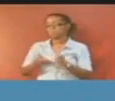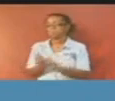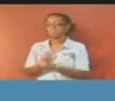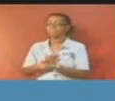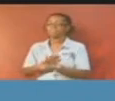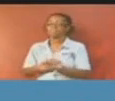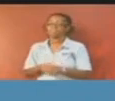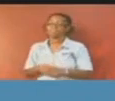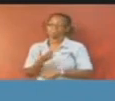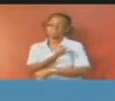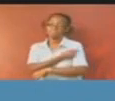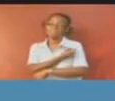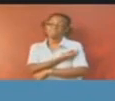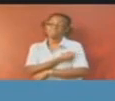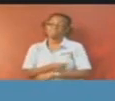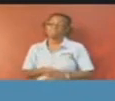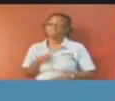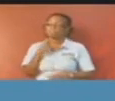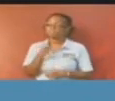to use. Next slide.